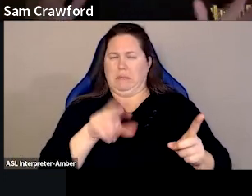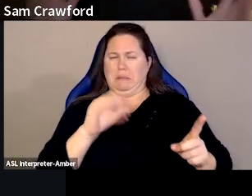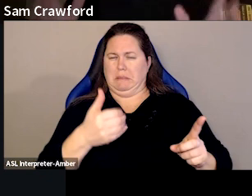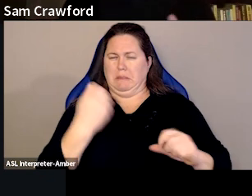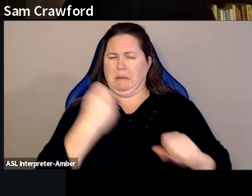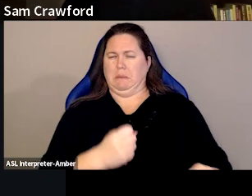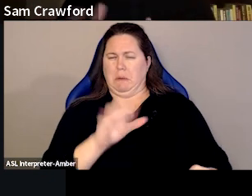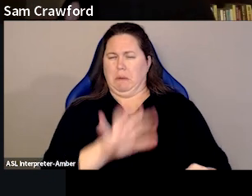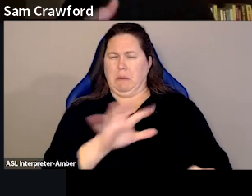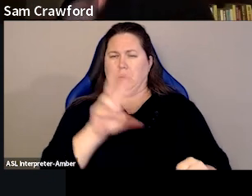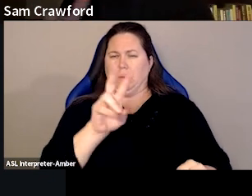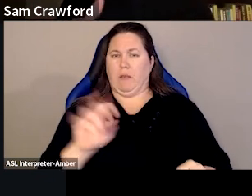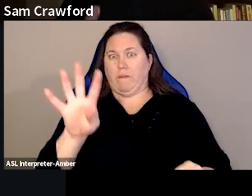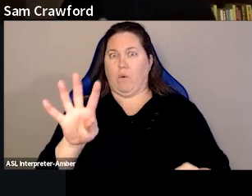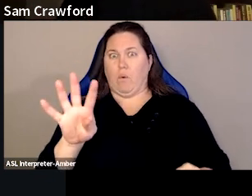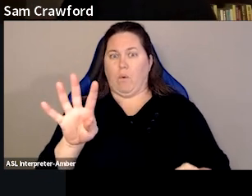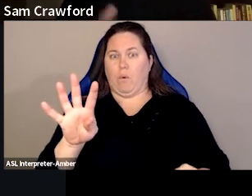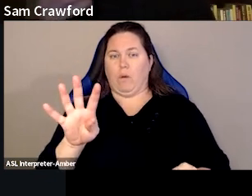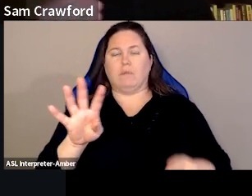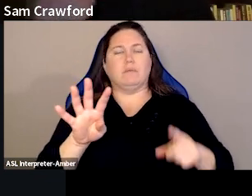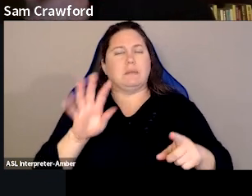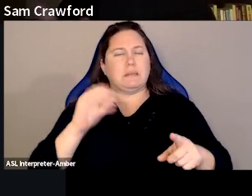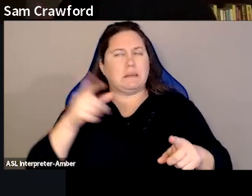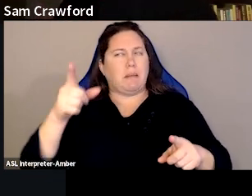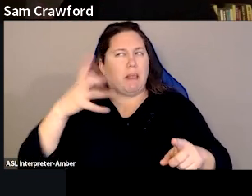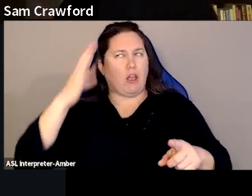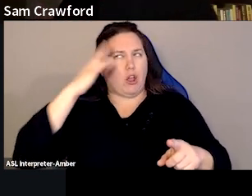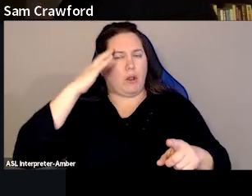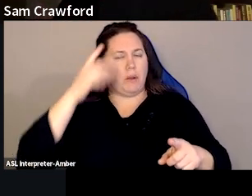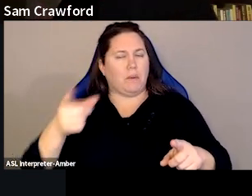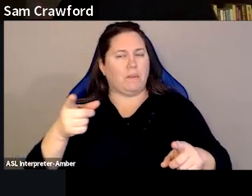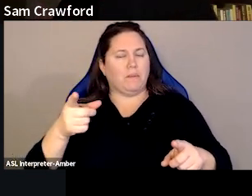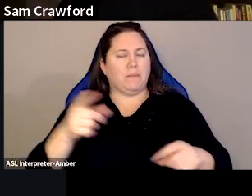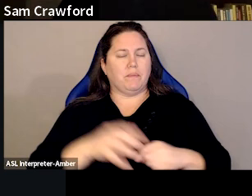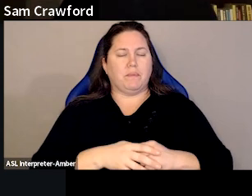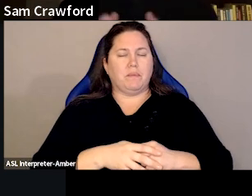think that they knew that too. And you'll intuitively know